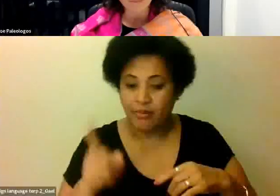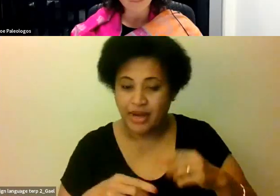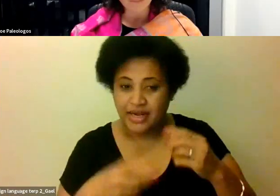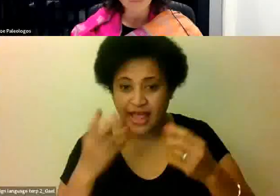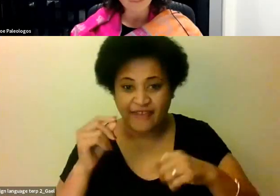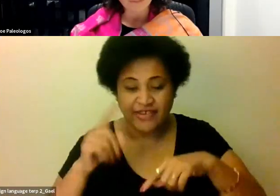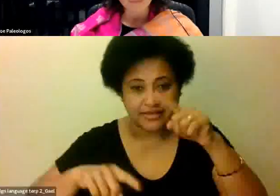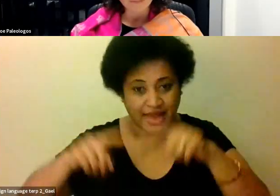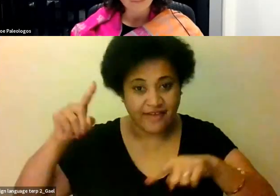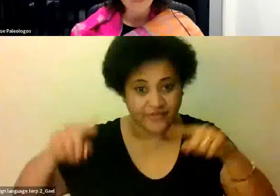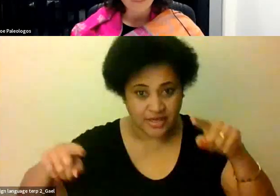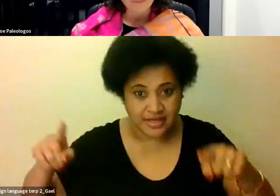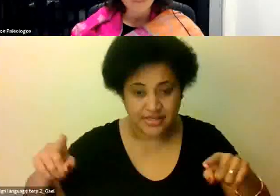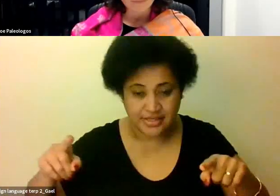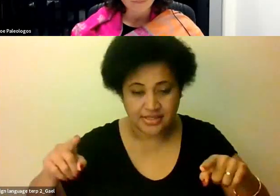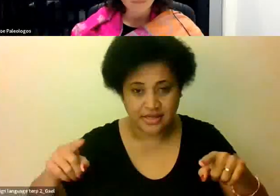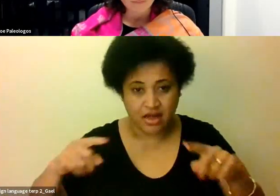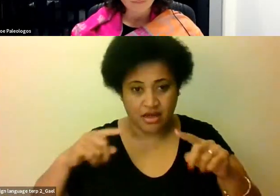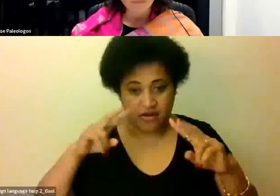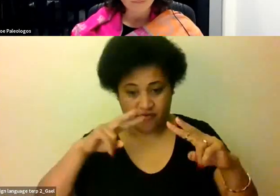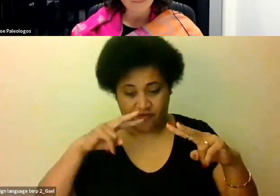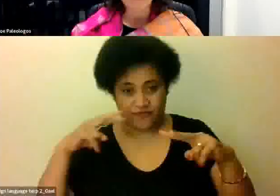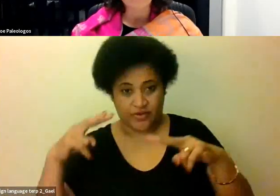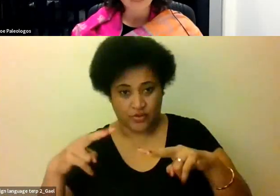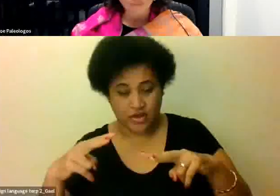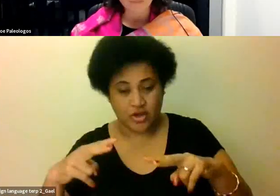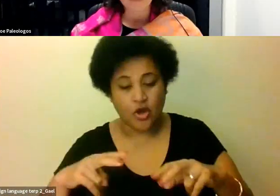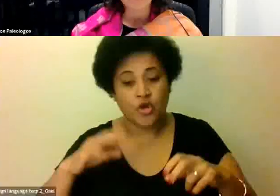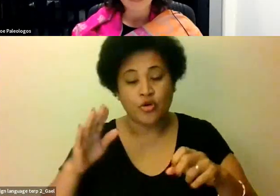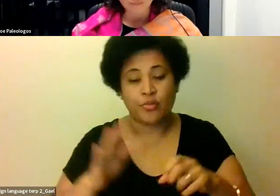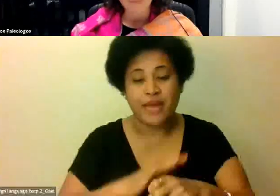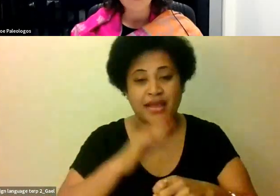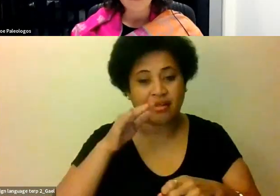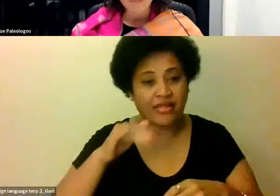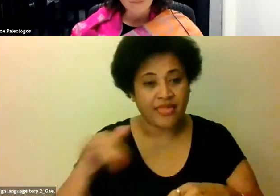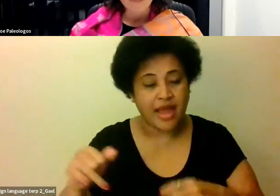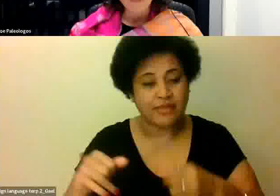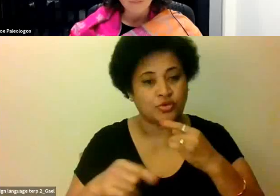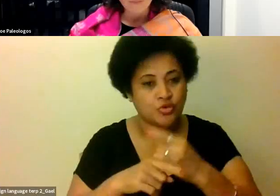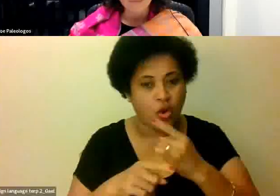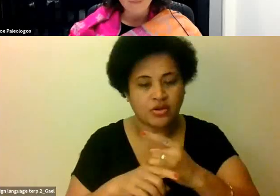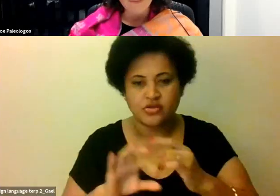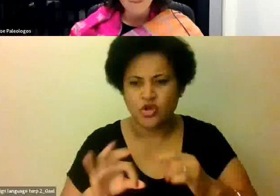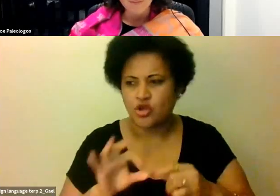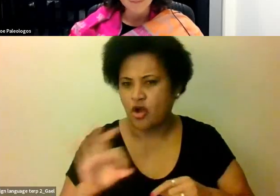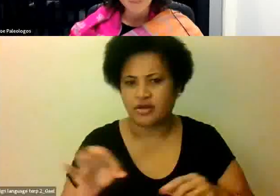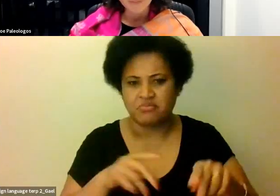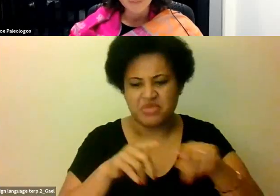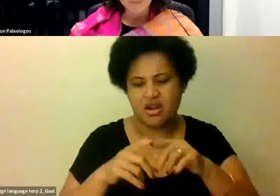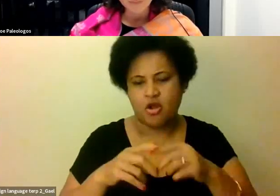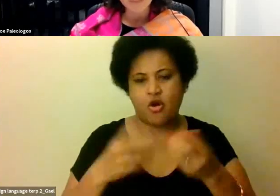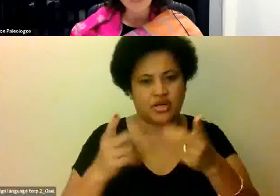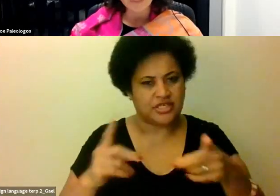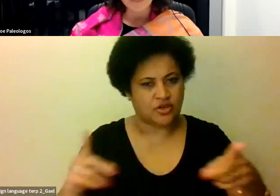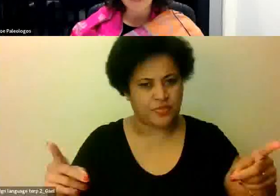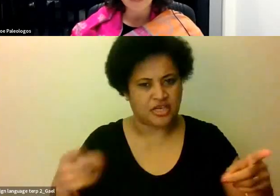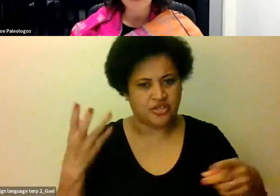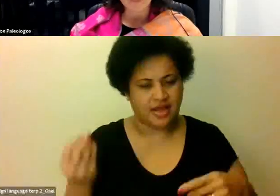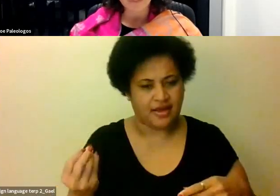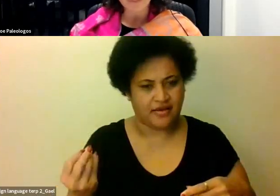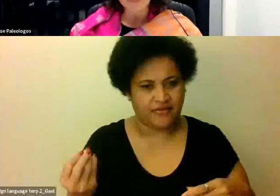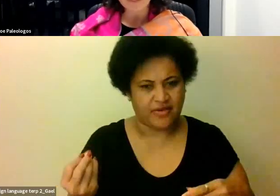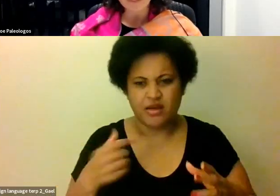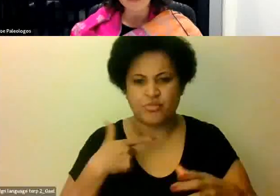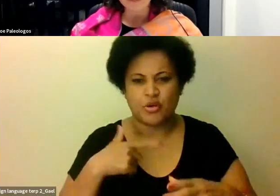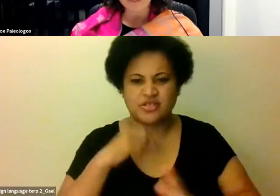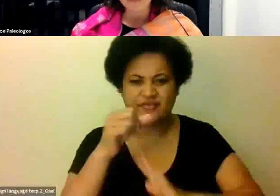these diverse stakeholders also a microphone and an enabling environment where you're not discriminating people because of, you know, their age,